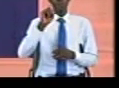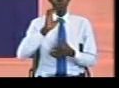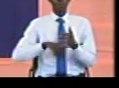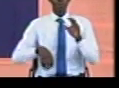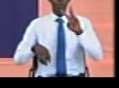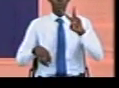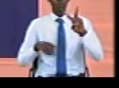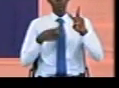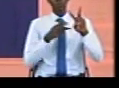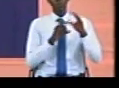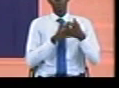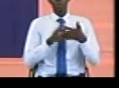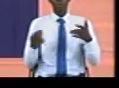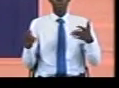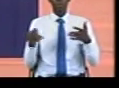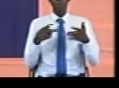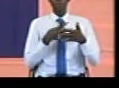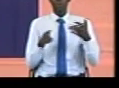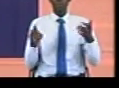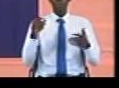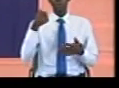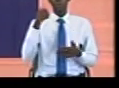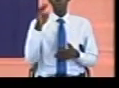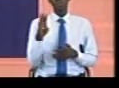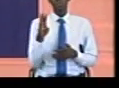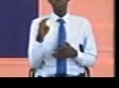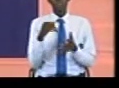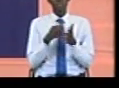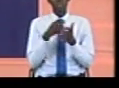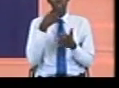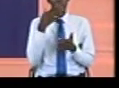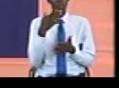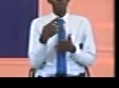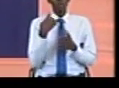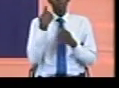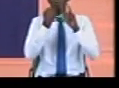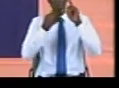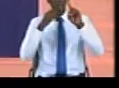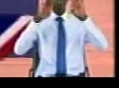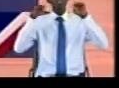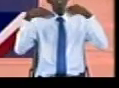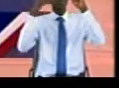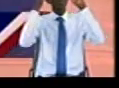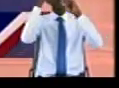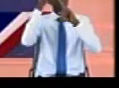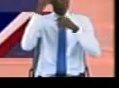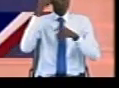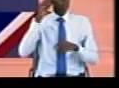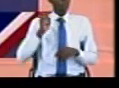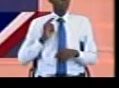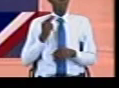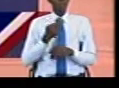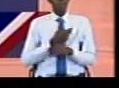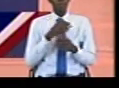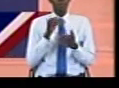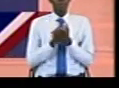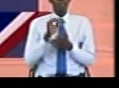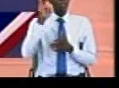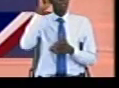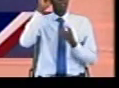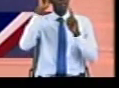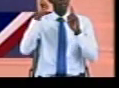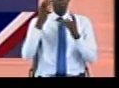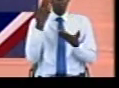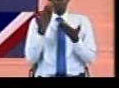Titus chapter 2, I'm reading from verse 14. It says, who gave himself for us, that he might redeem us from how